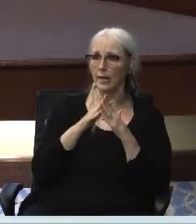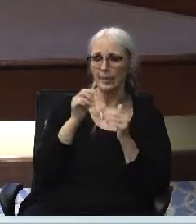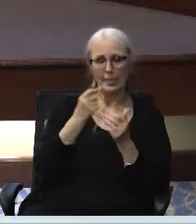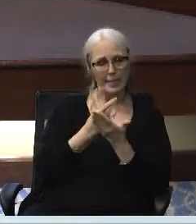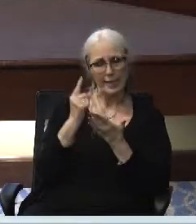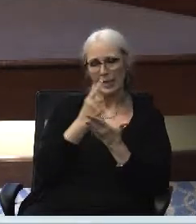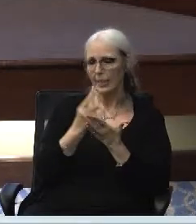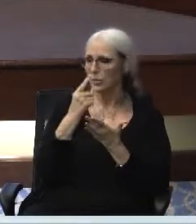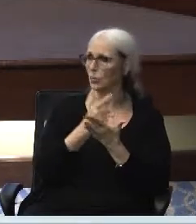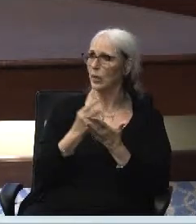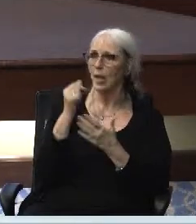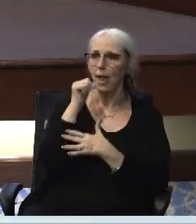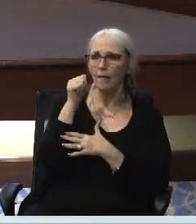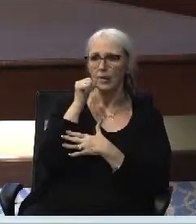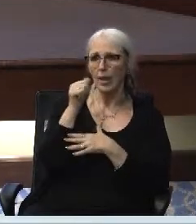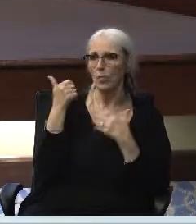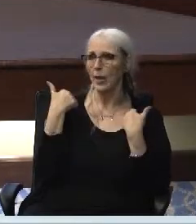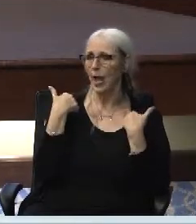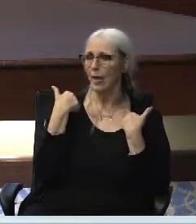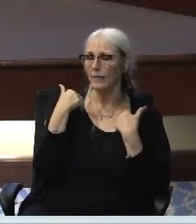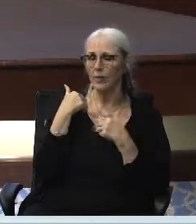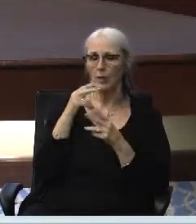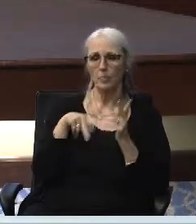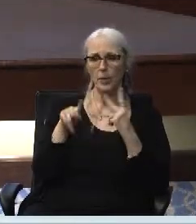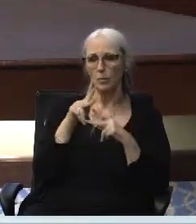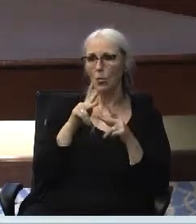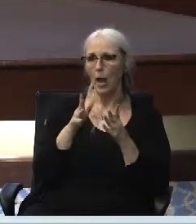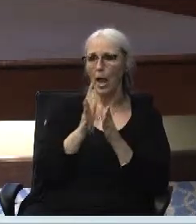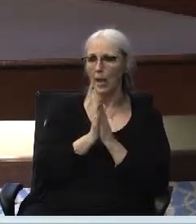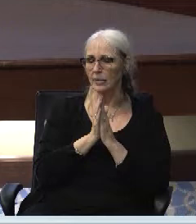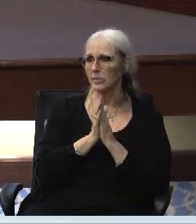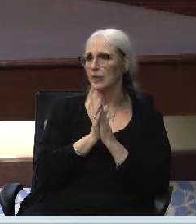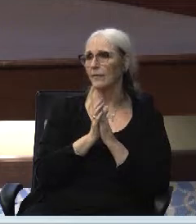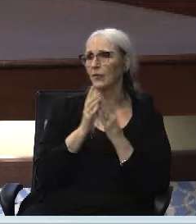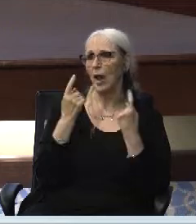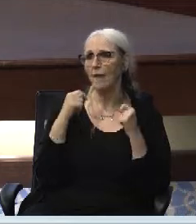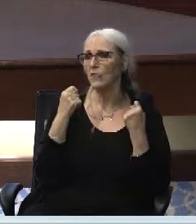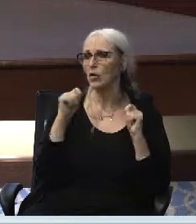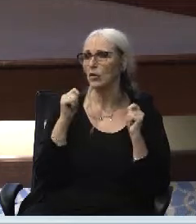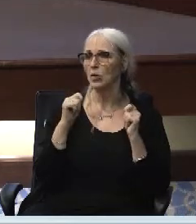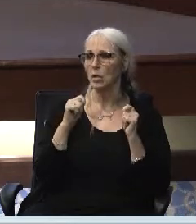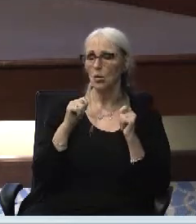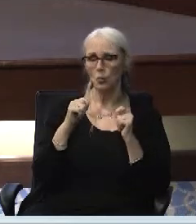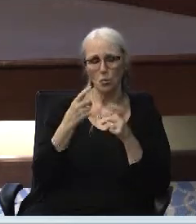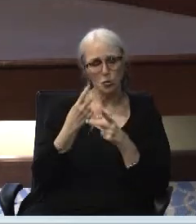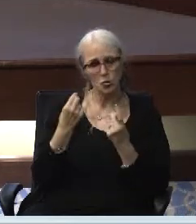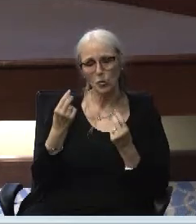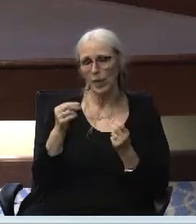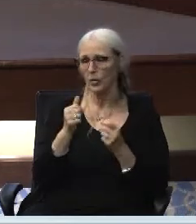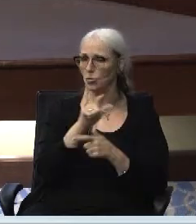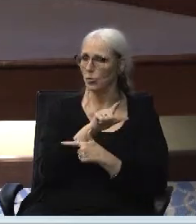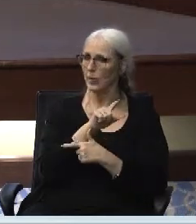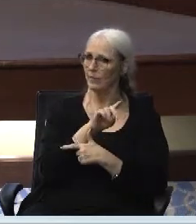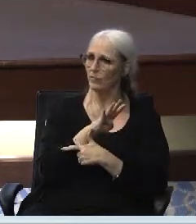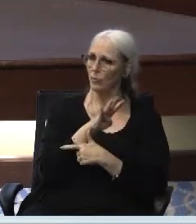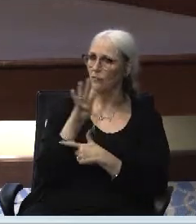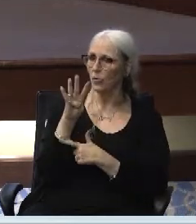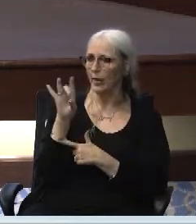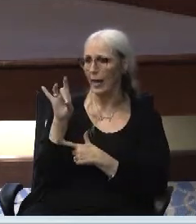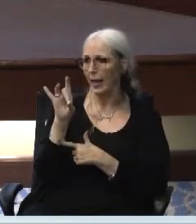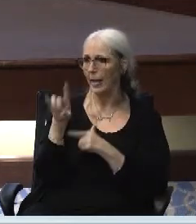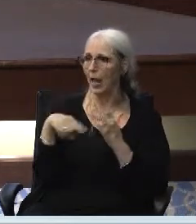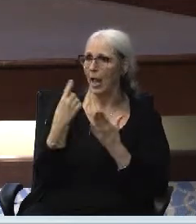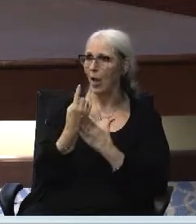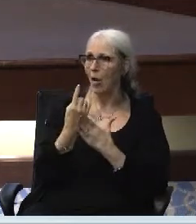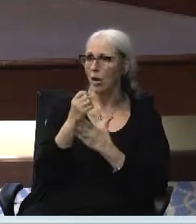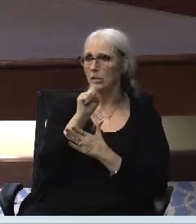have daily requests for vaccine efforts, and we're being able to fill those within 24 to 48 hours. Our